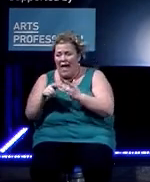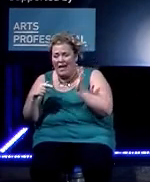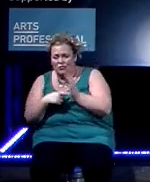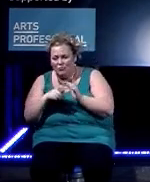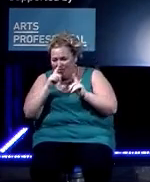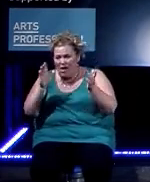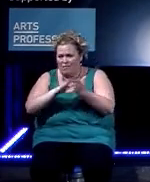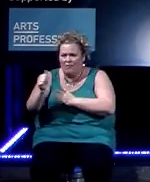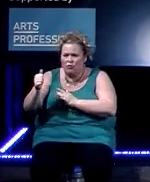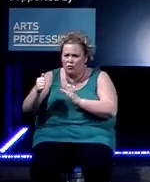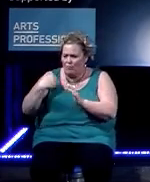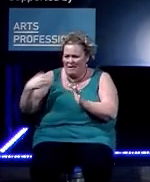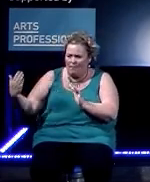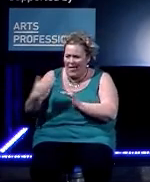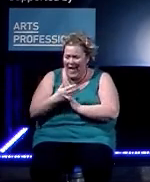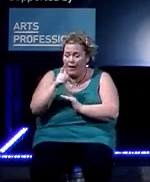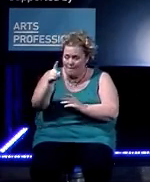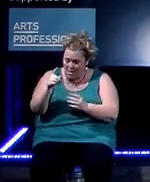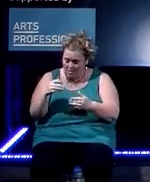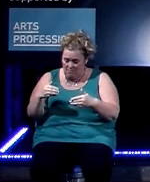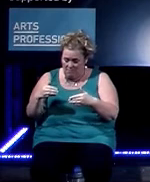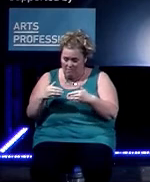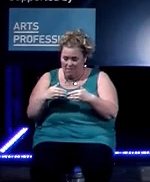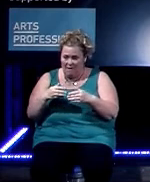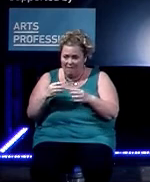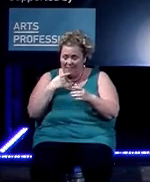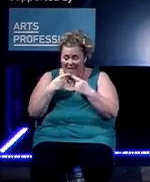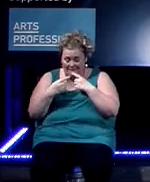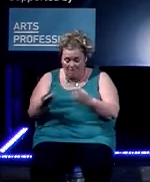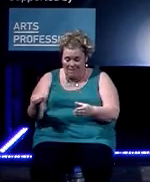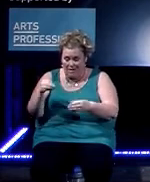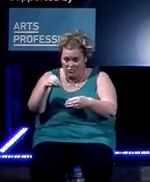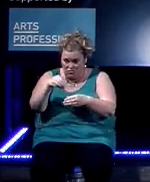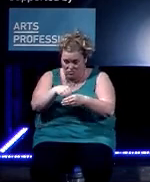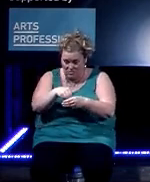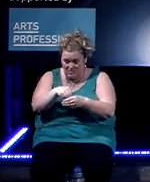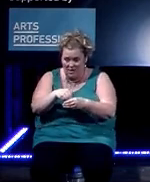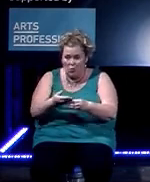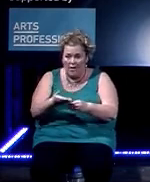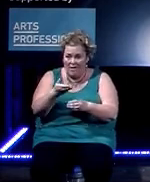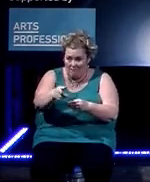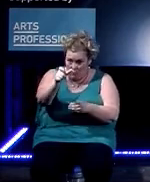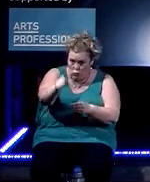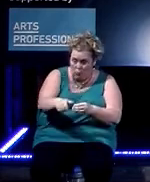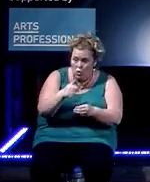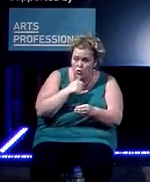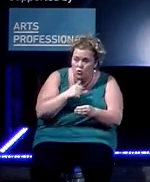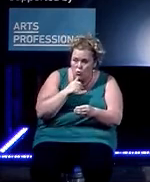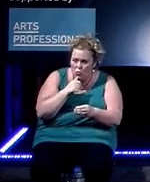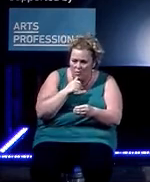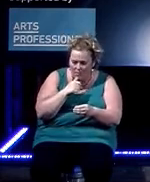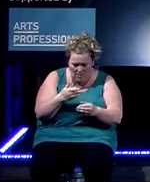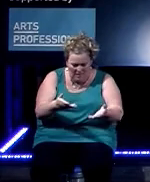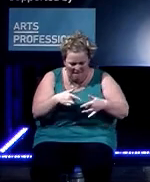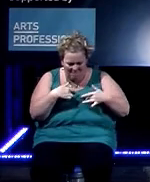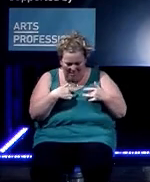the culture, but the idea is if you put a piece of content in front of a BitTorrent user in a way that feels organic and natural to